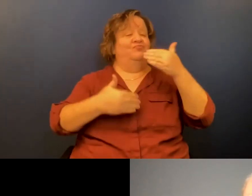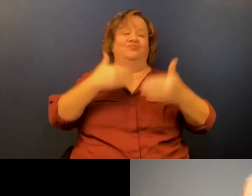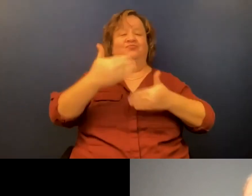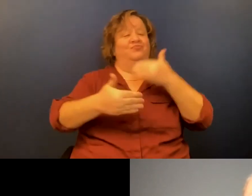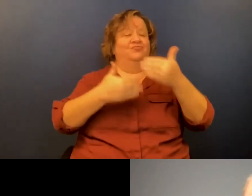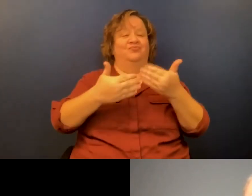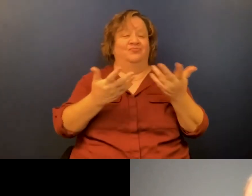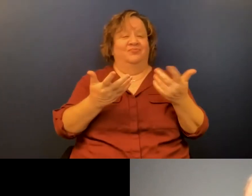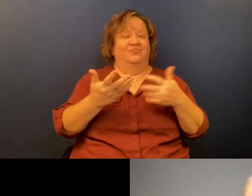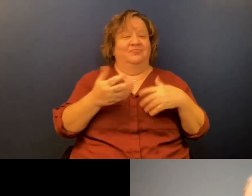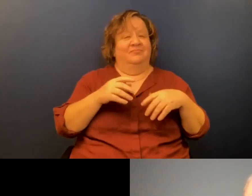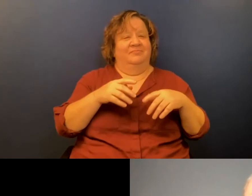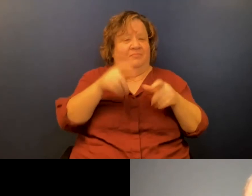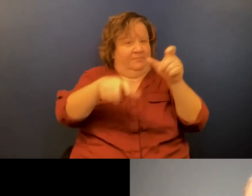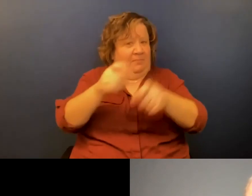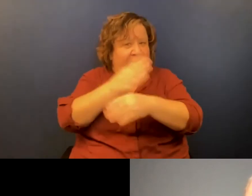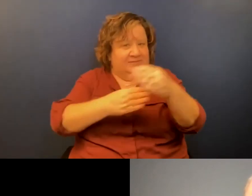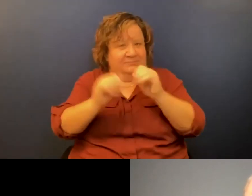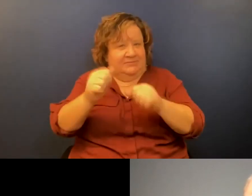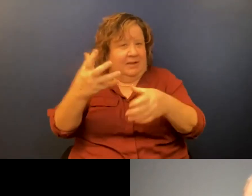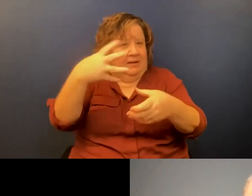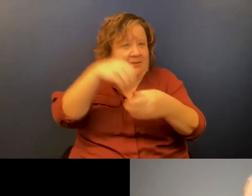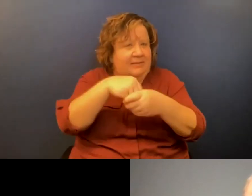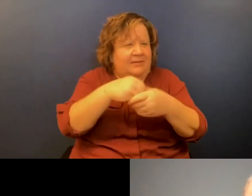stress-free recreation for everyone? What can you tell us about this?